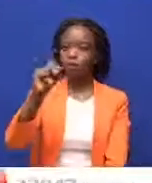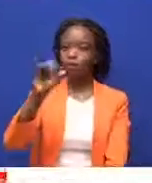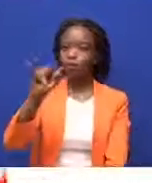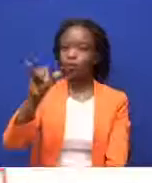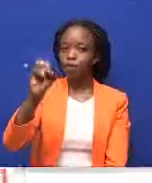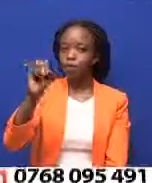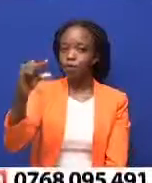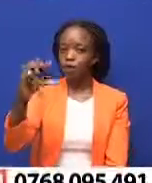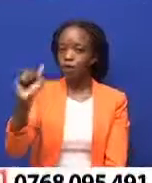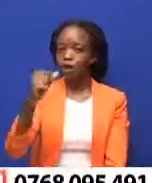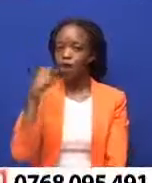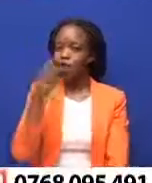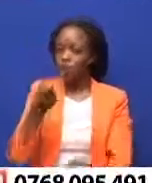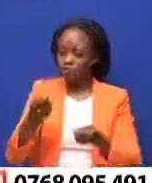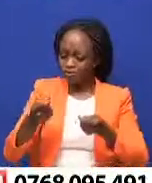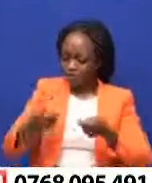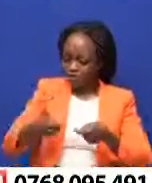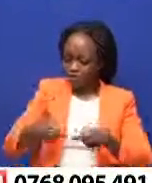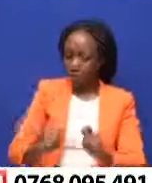whom they tried